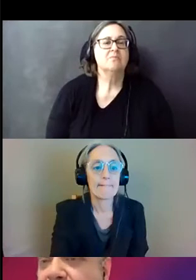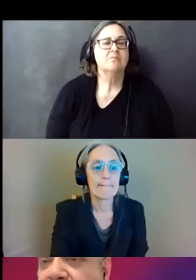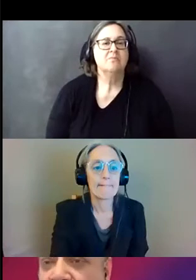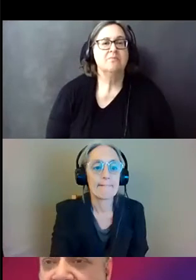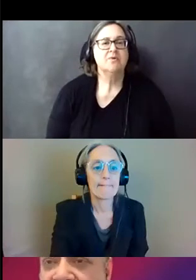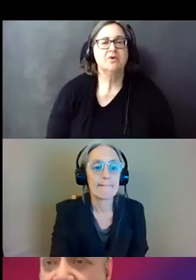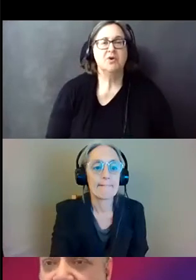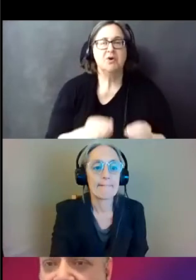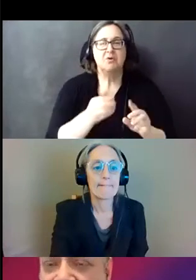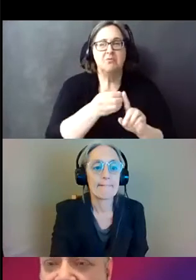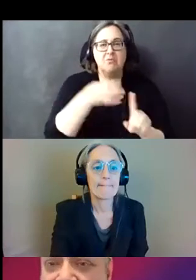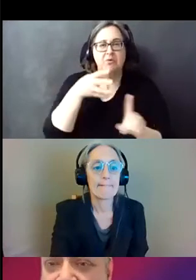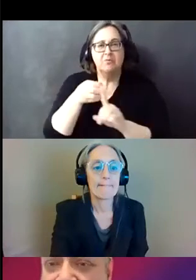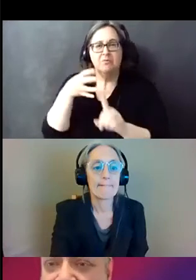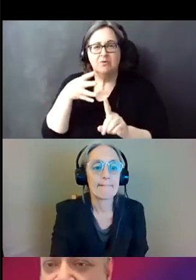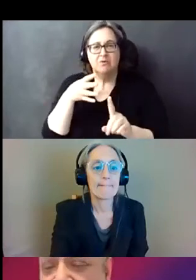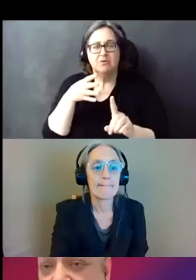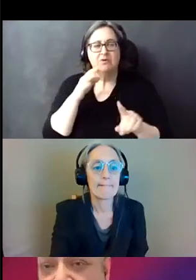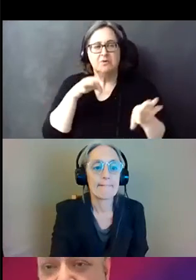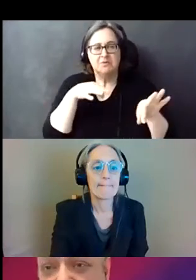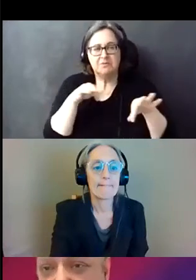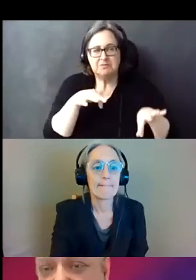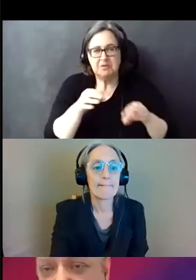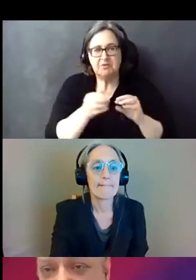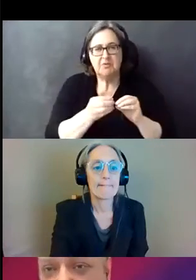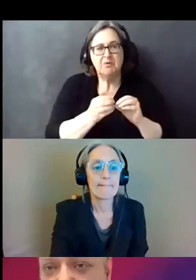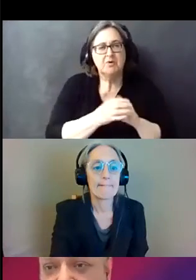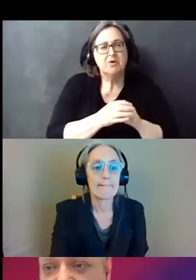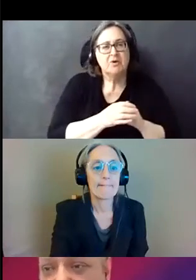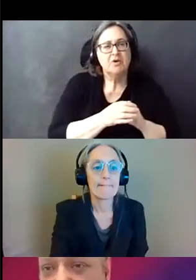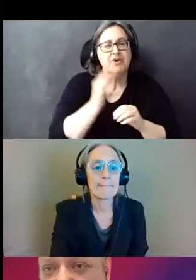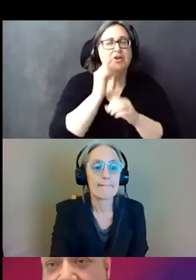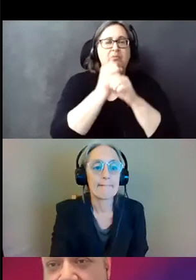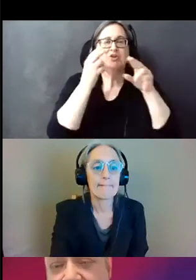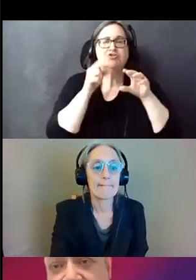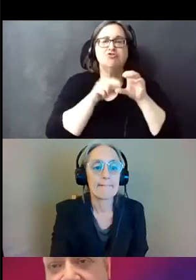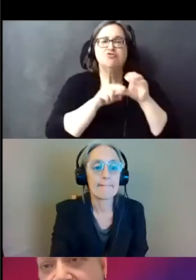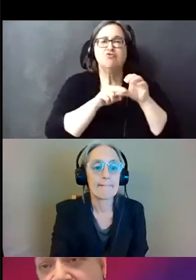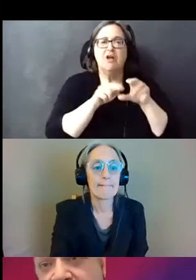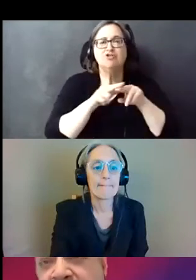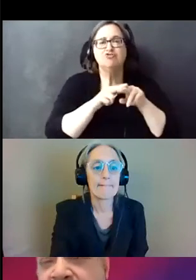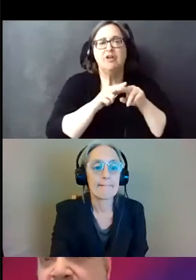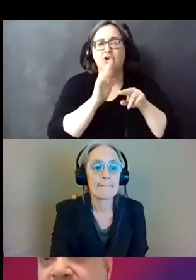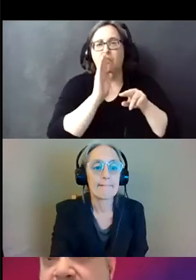A little bit more detail to give you some more scale. So imagine yourself riding the train here, going downtown.